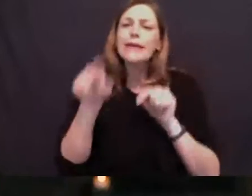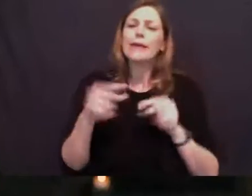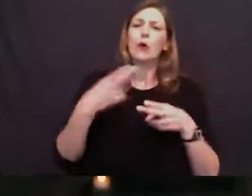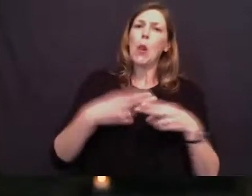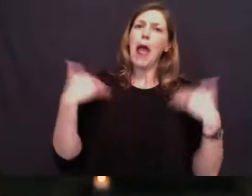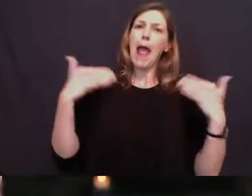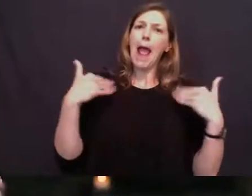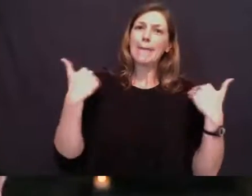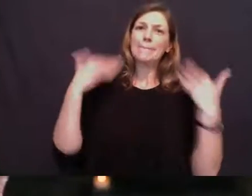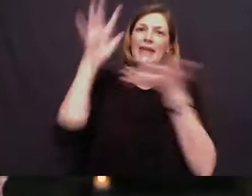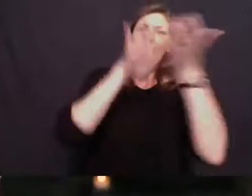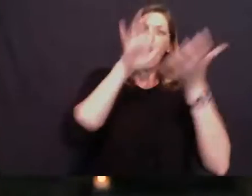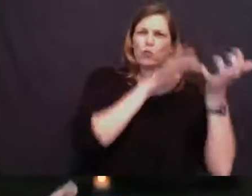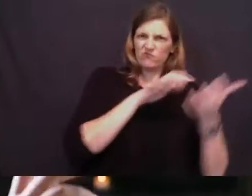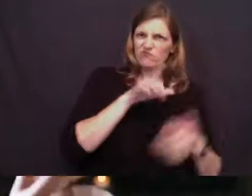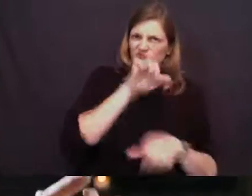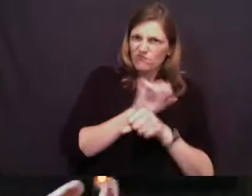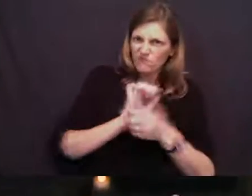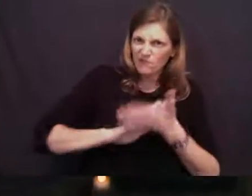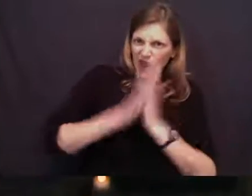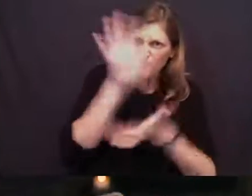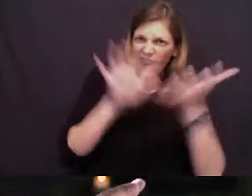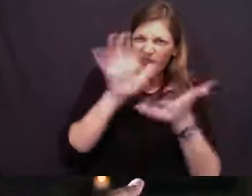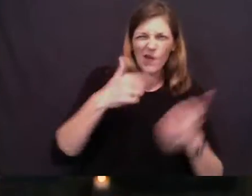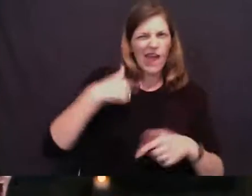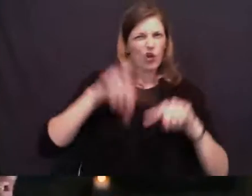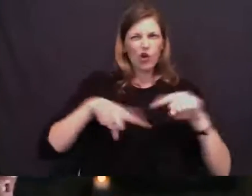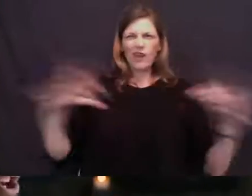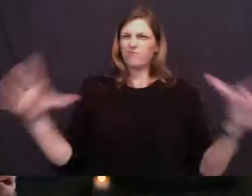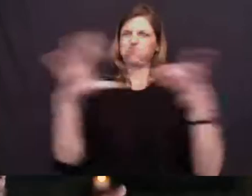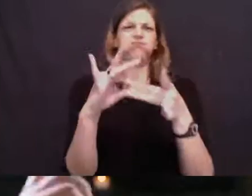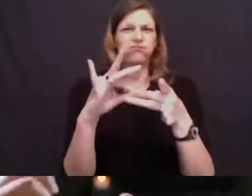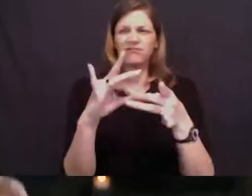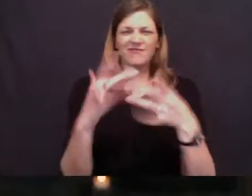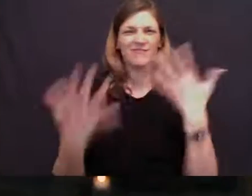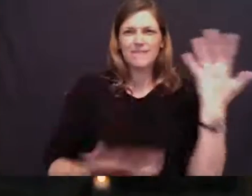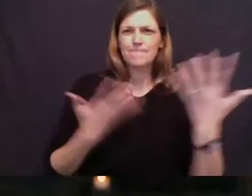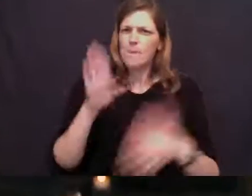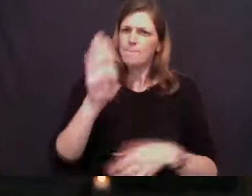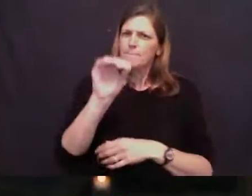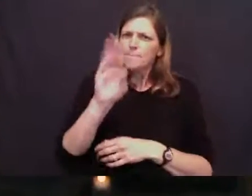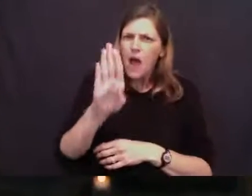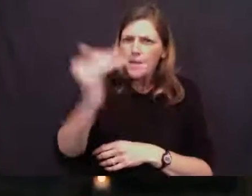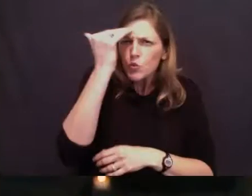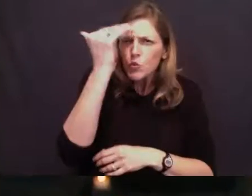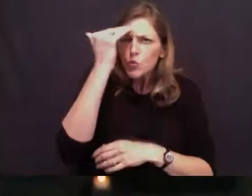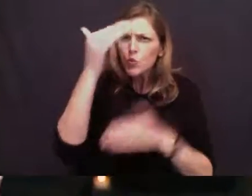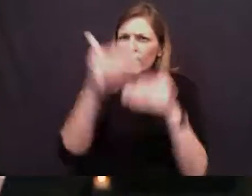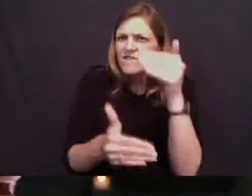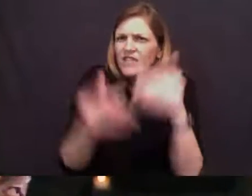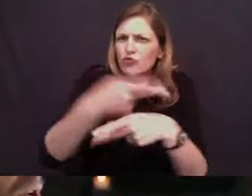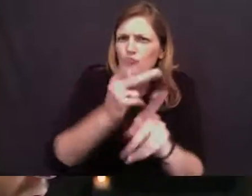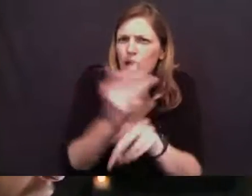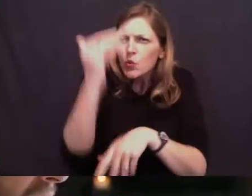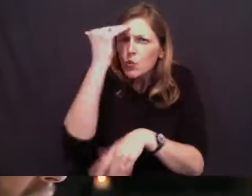cloud is actually going to be a cloud. Like, I couldn't piece it together. But Bob, he knew the finished product. He knew what he was creating. But for me,